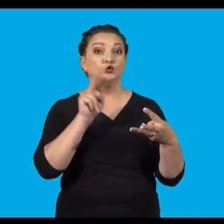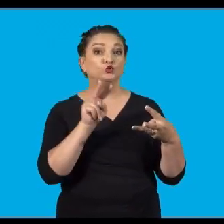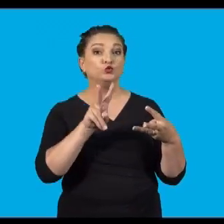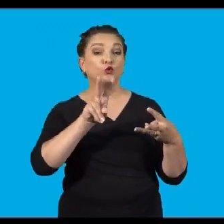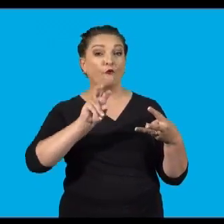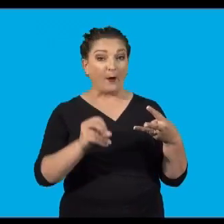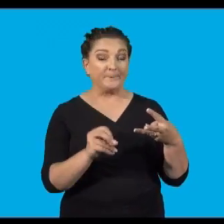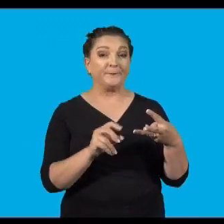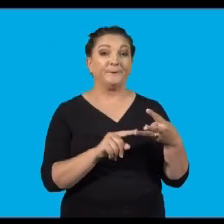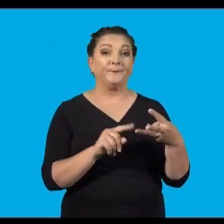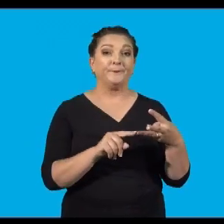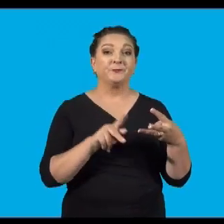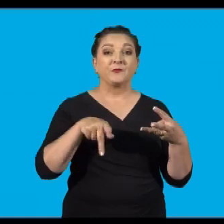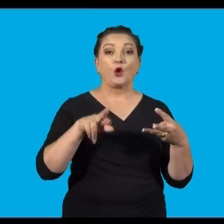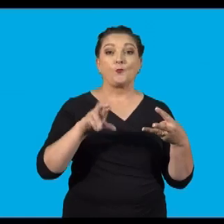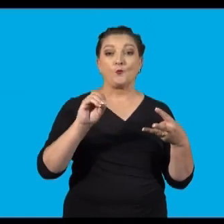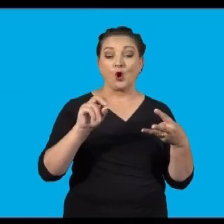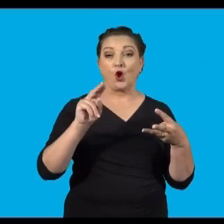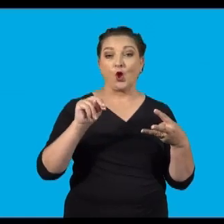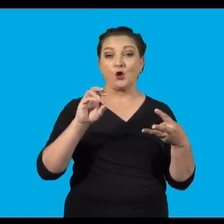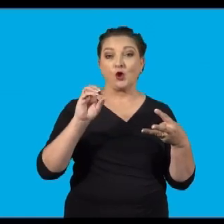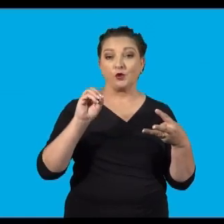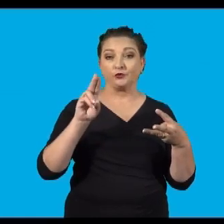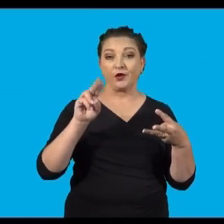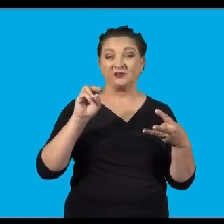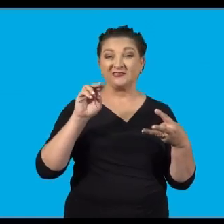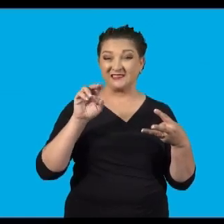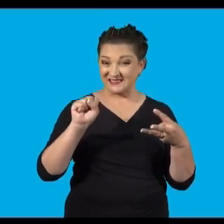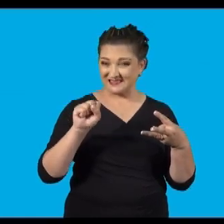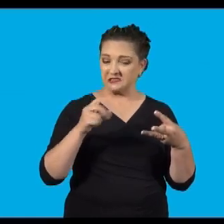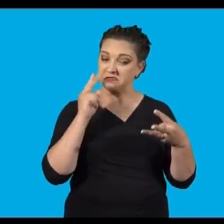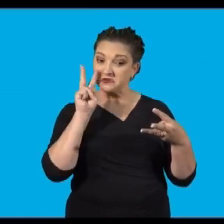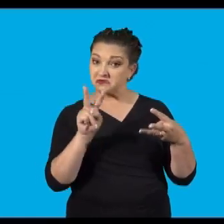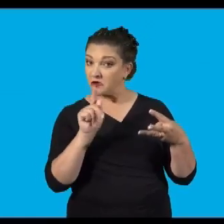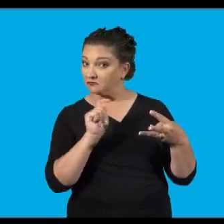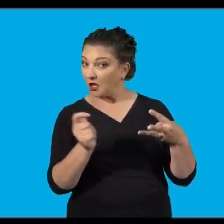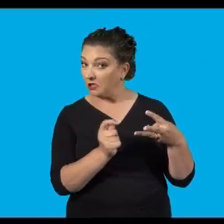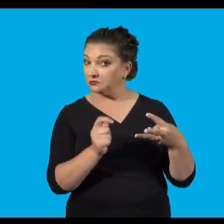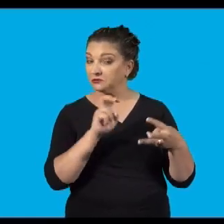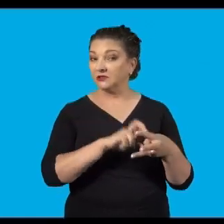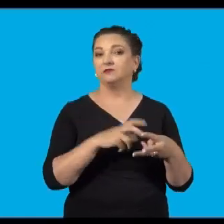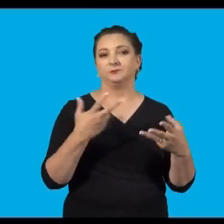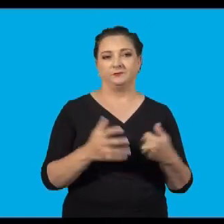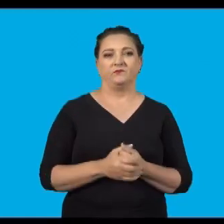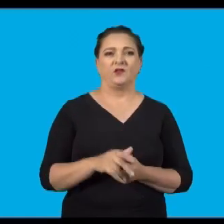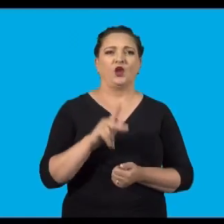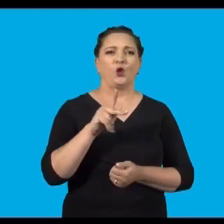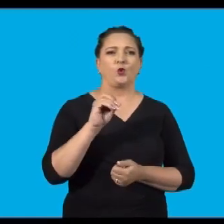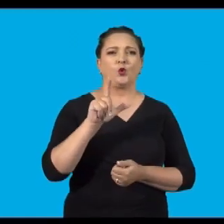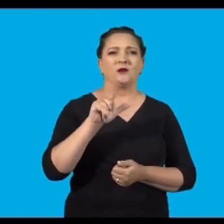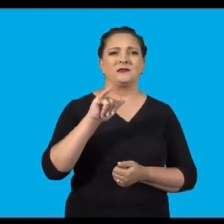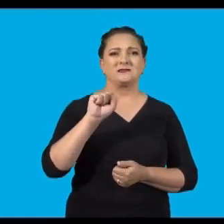that when we are looking at our verbs, looking at our pronouns, we're going to see if they need to be changed as well. So in our